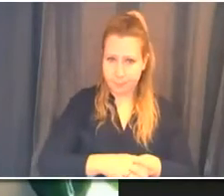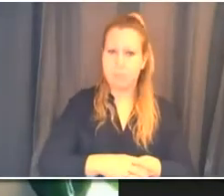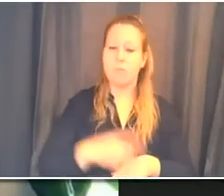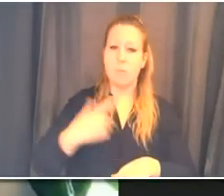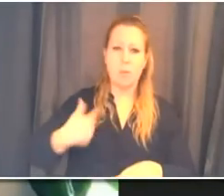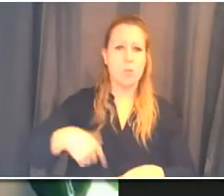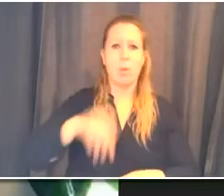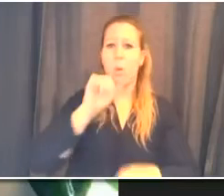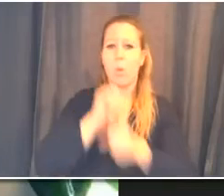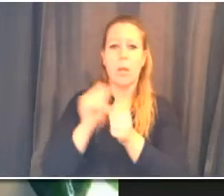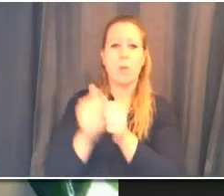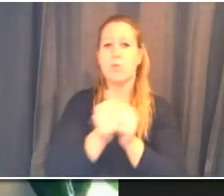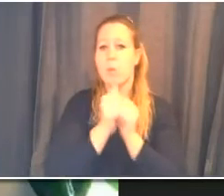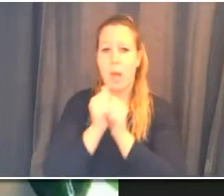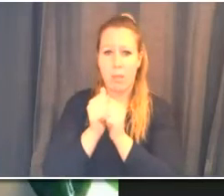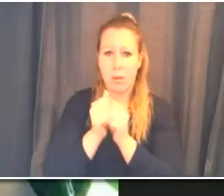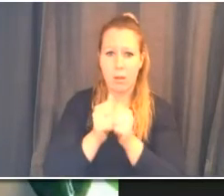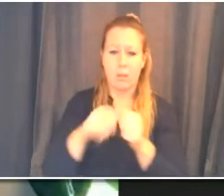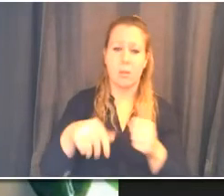so much thank